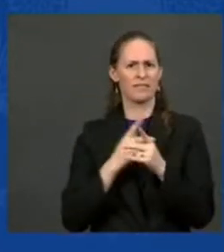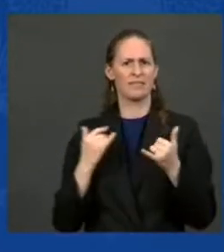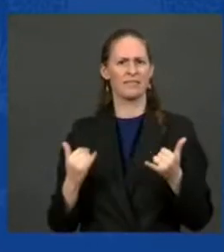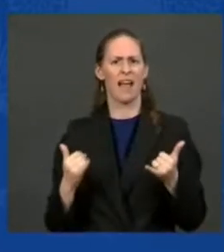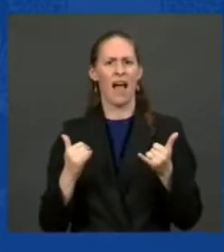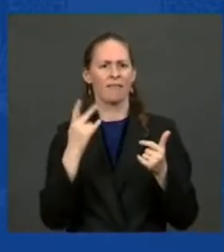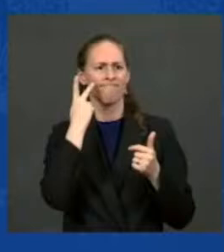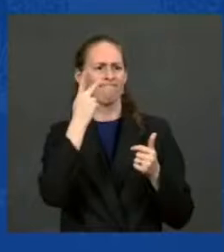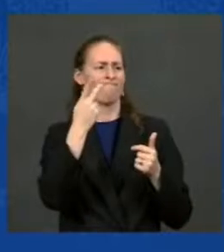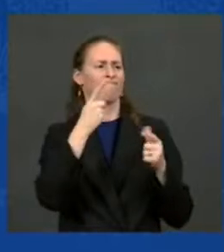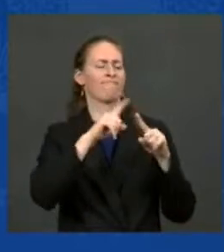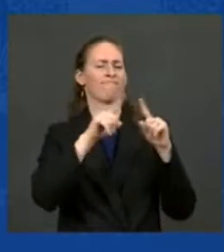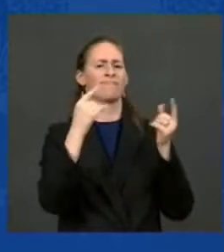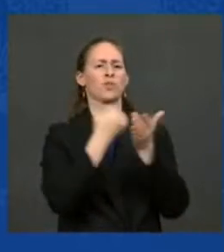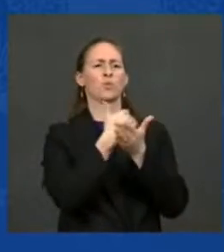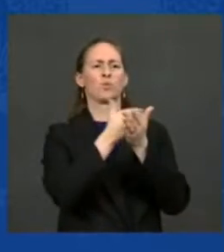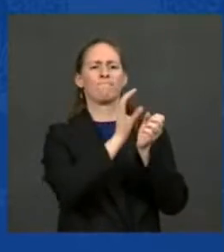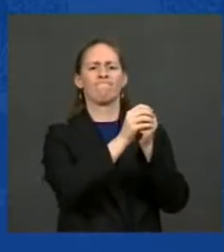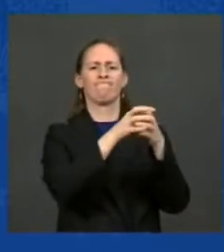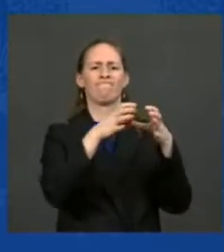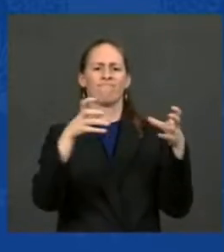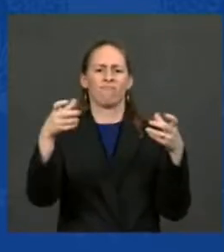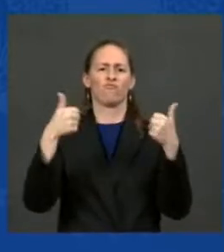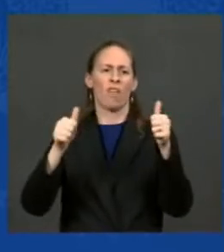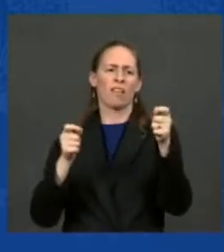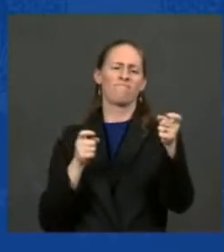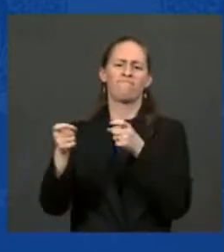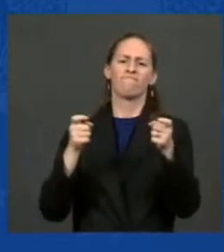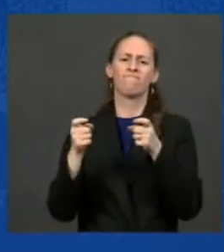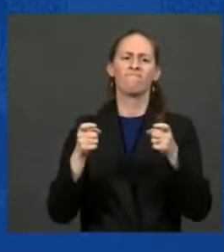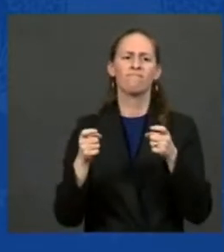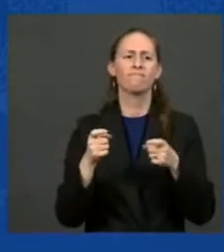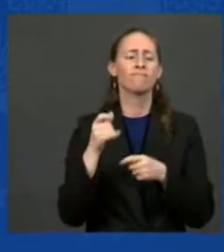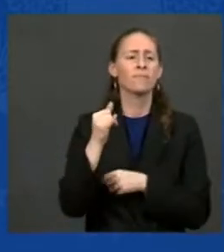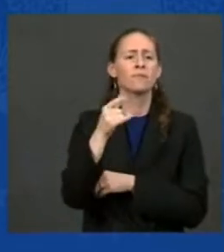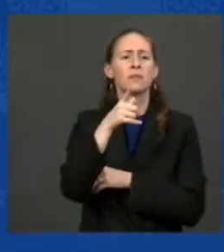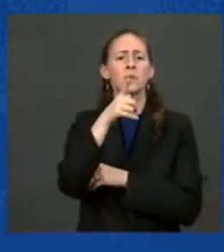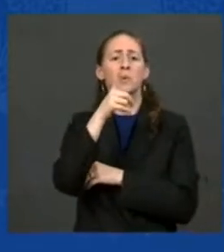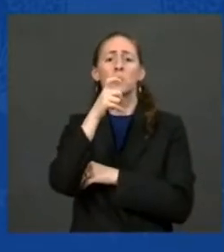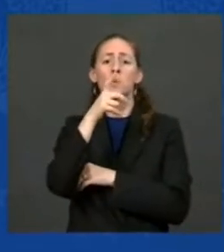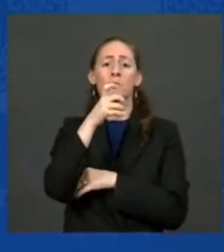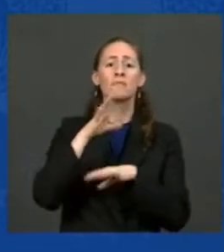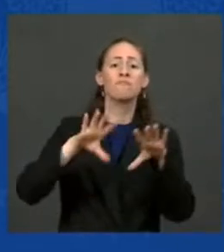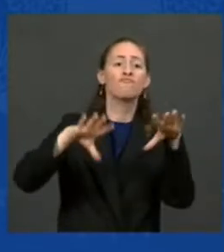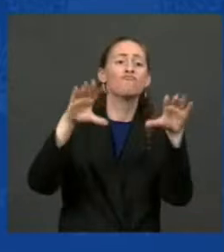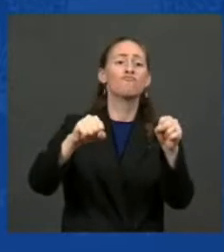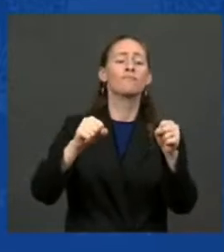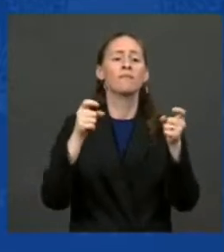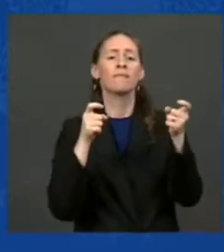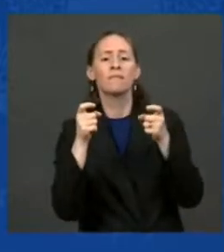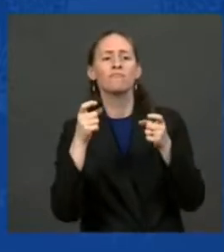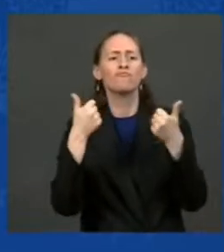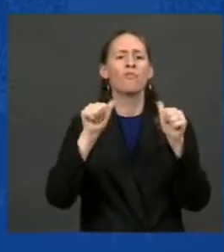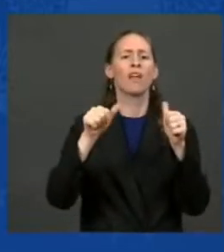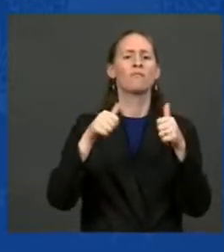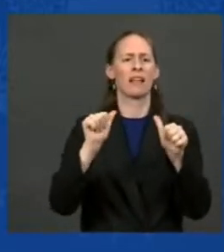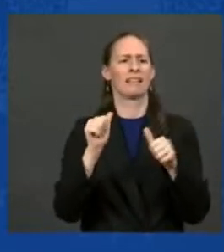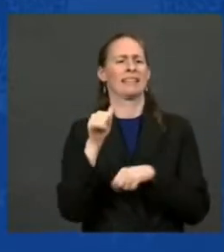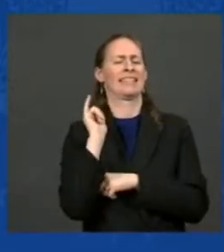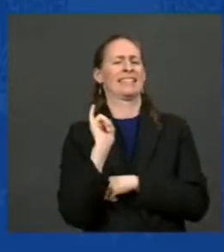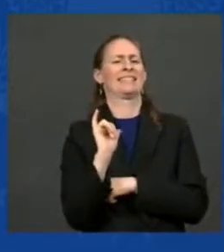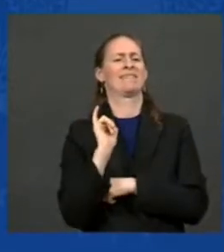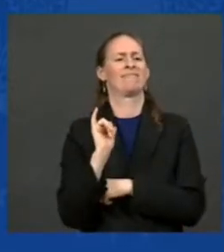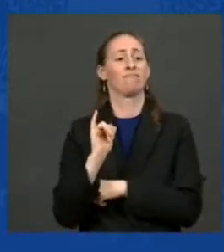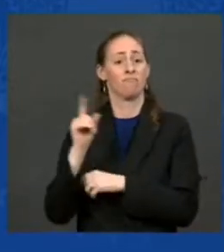as well. And the number of autocratic regimes seems to grow on a regular basis. Mr. President, your presence